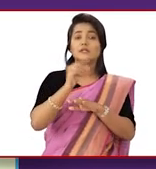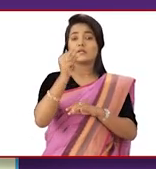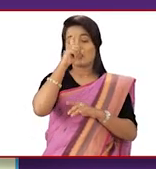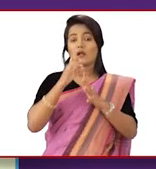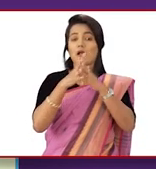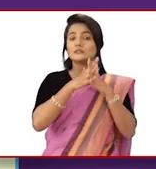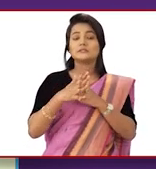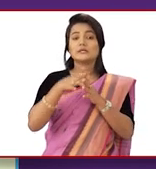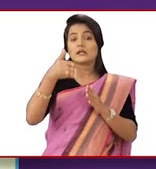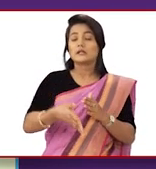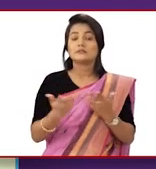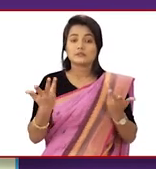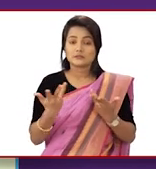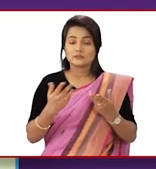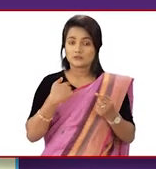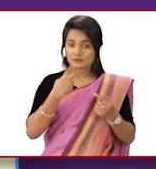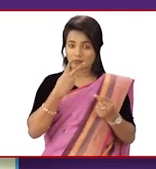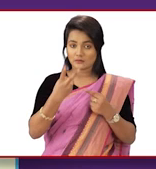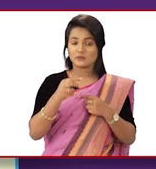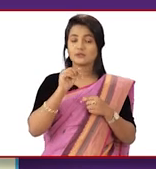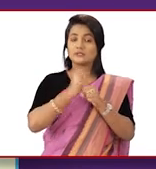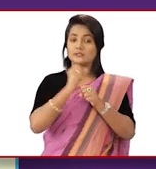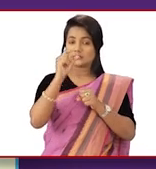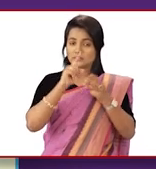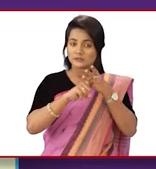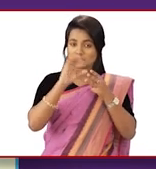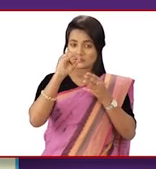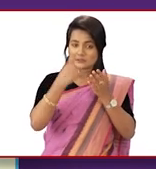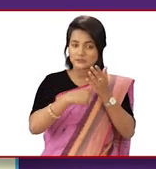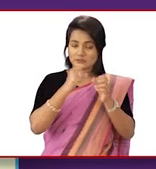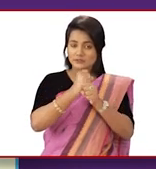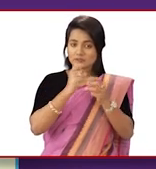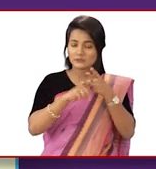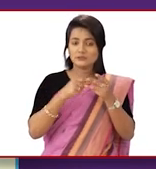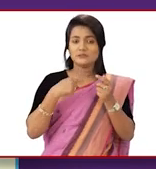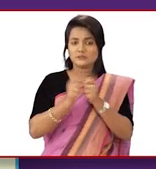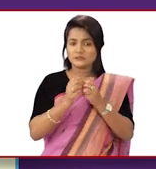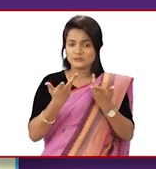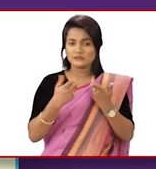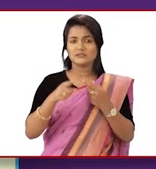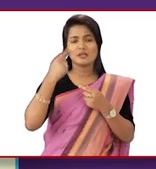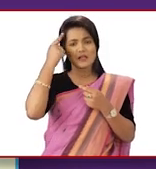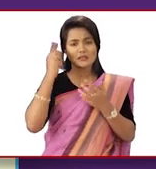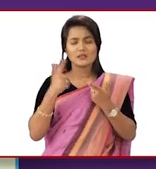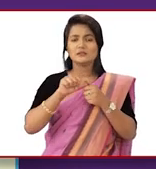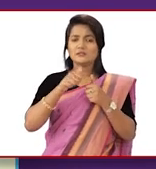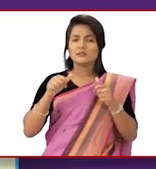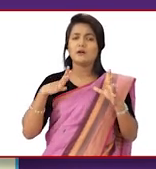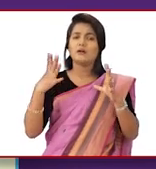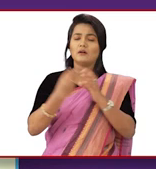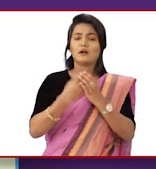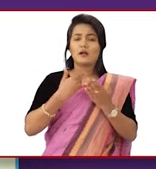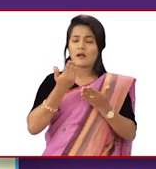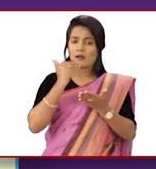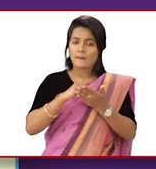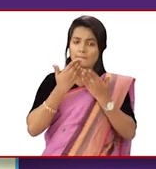now. So when we saw George Floyd was murdered, lots of people, they had, you know, black squares. They said, I'm going to support Black Lives